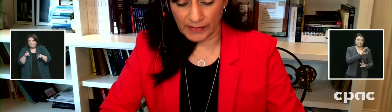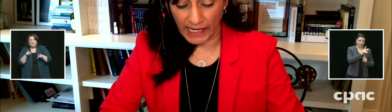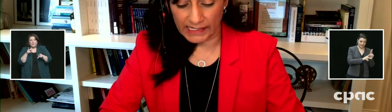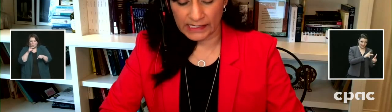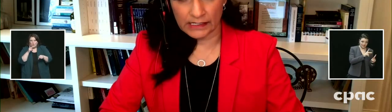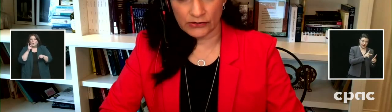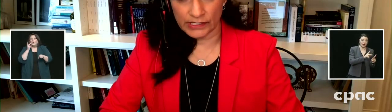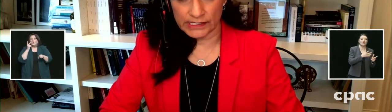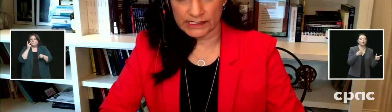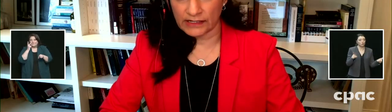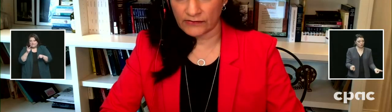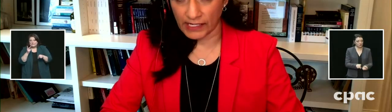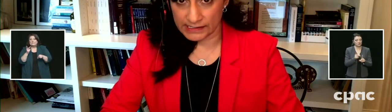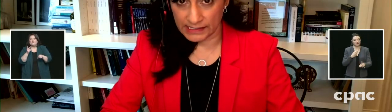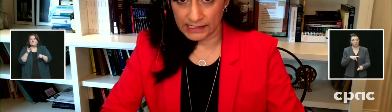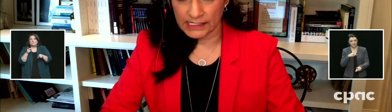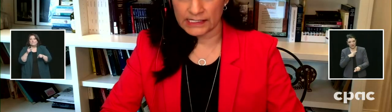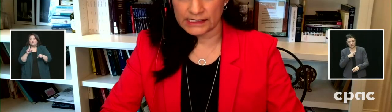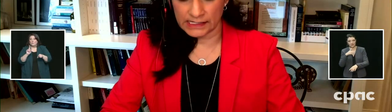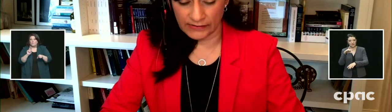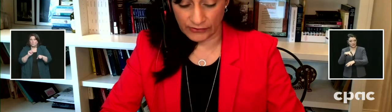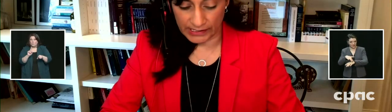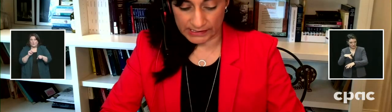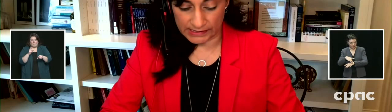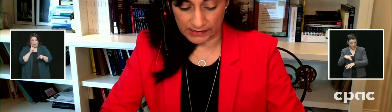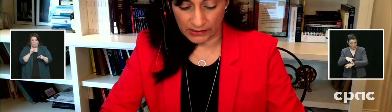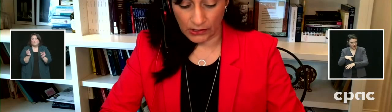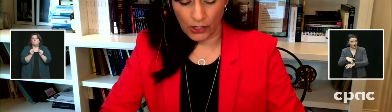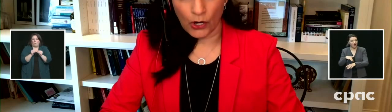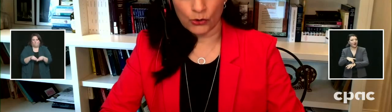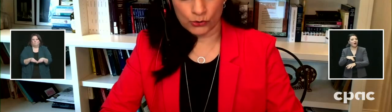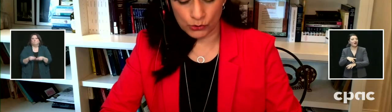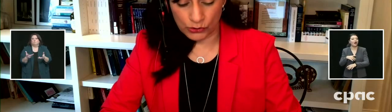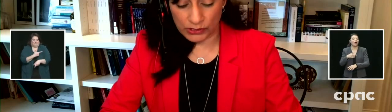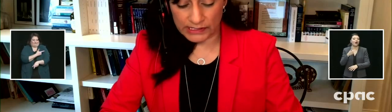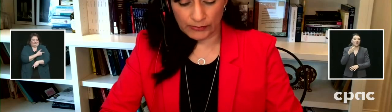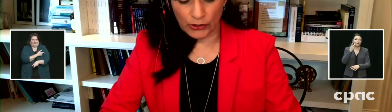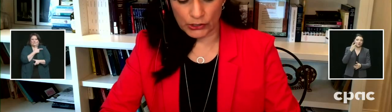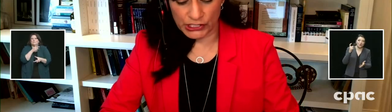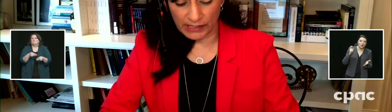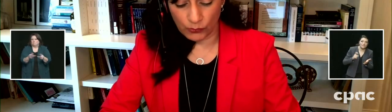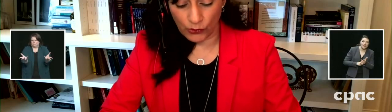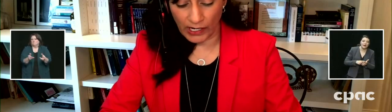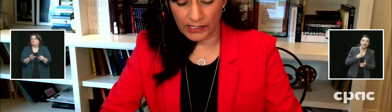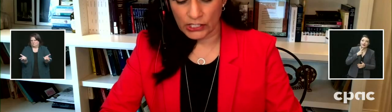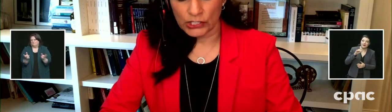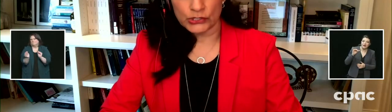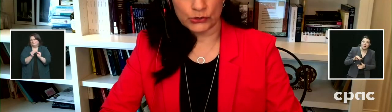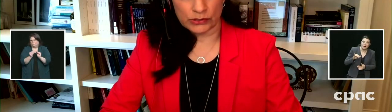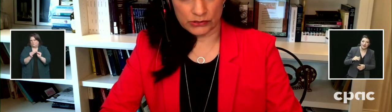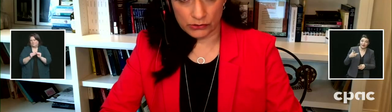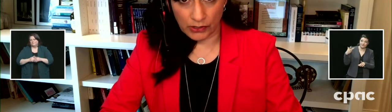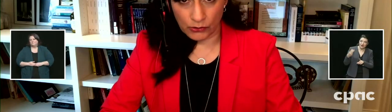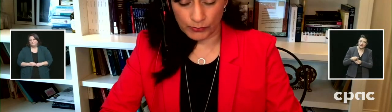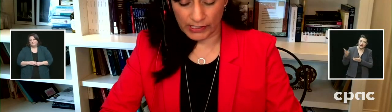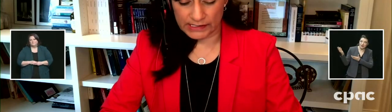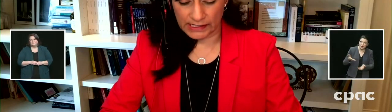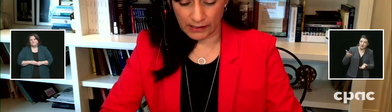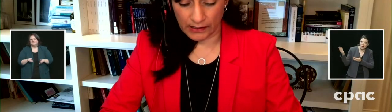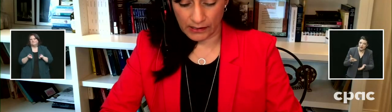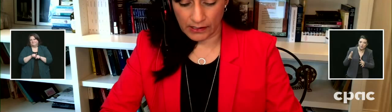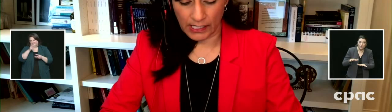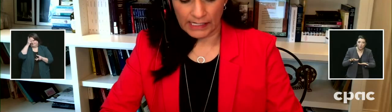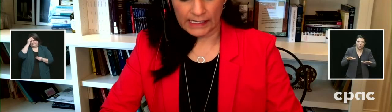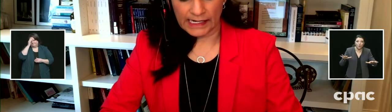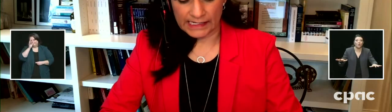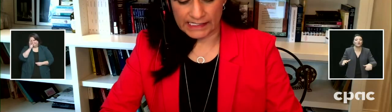a dramatic increase in vaccine deliveries. Au cours des prochains mois, surtout au